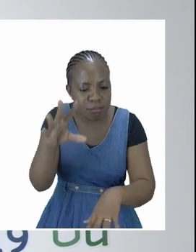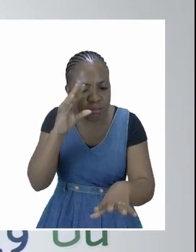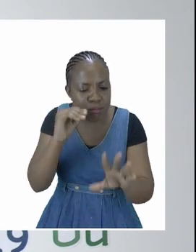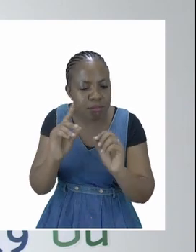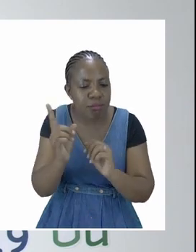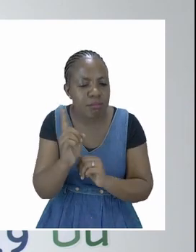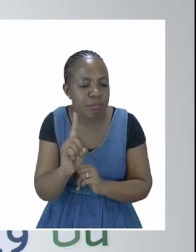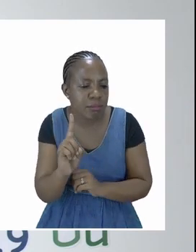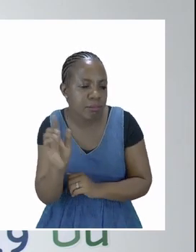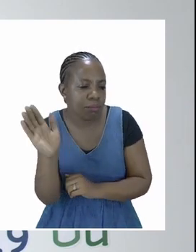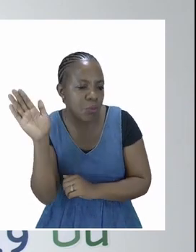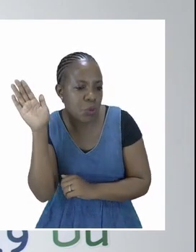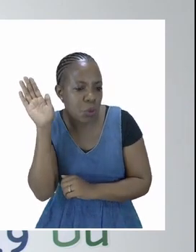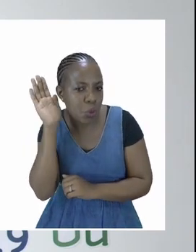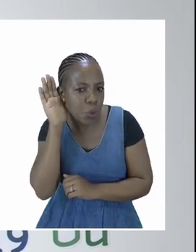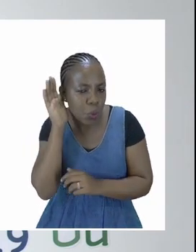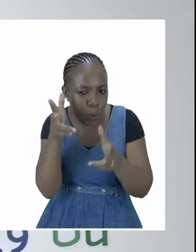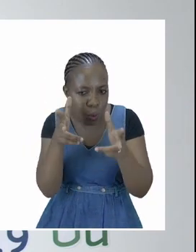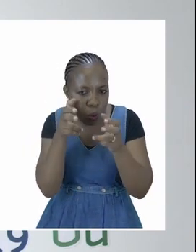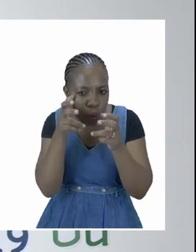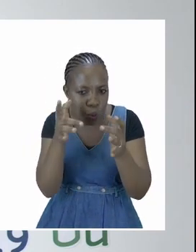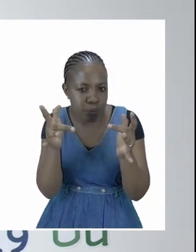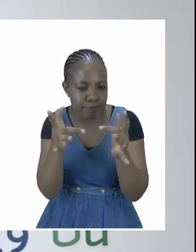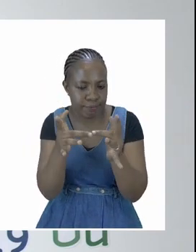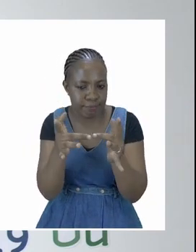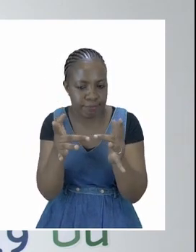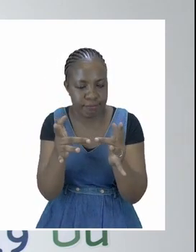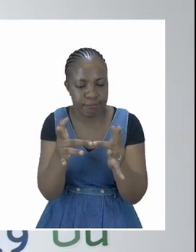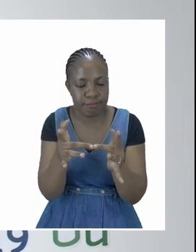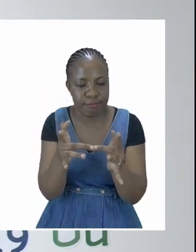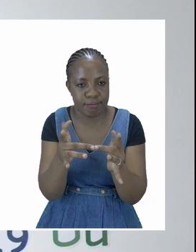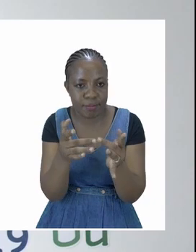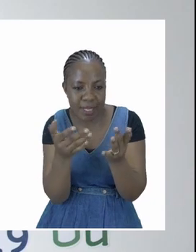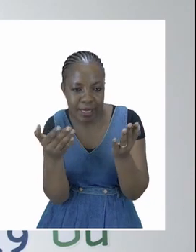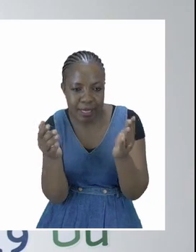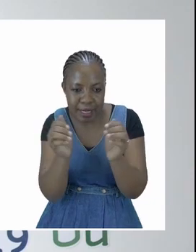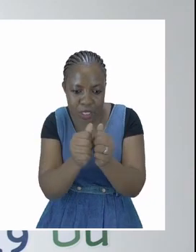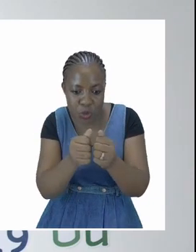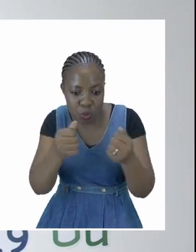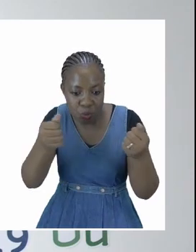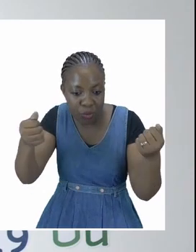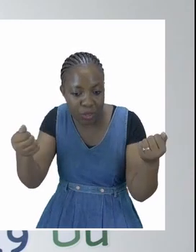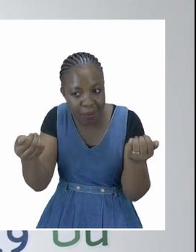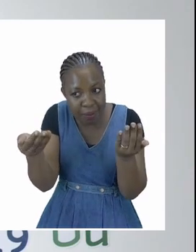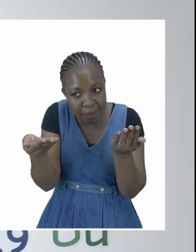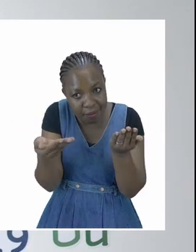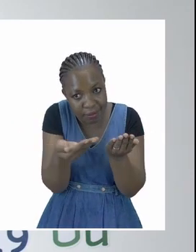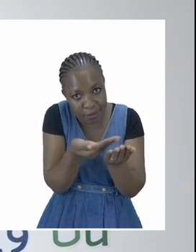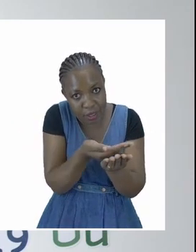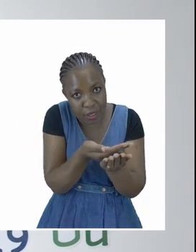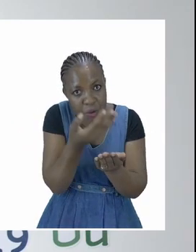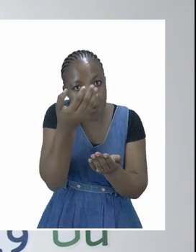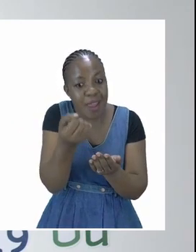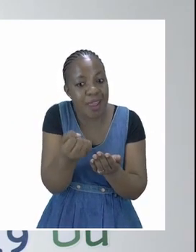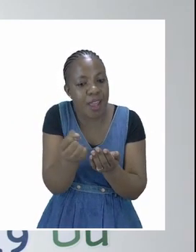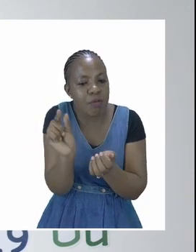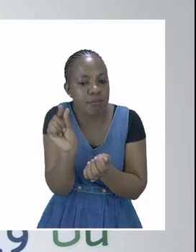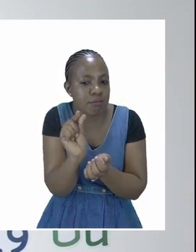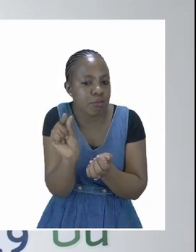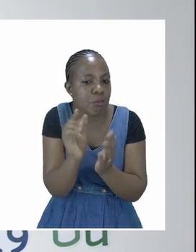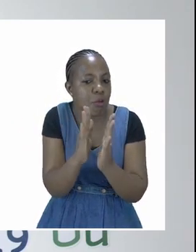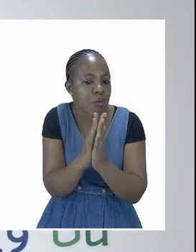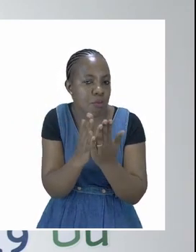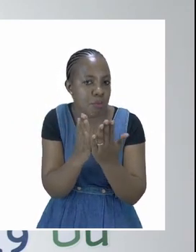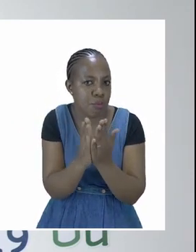or watching online. Inside the newspapers, there is an insert of the lesson